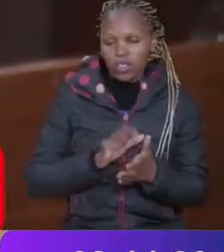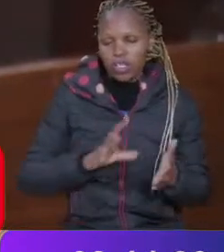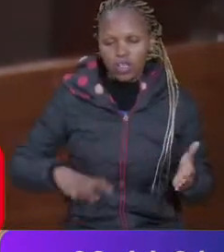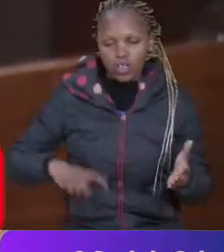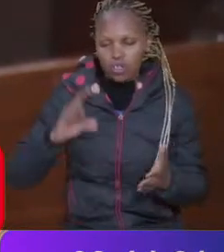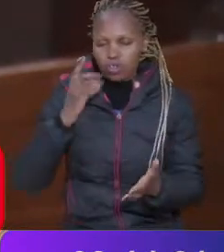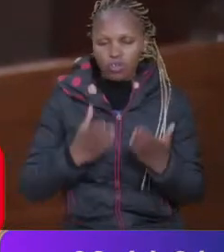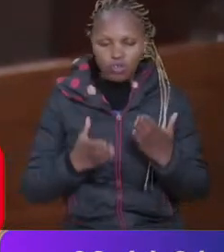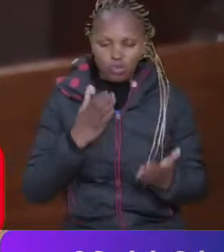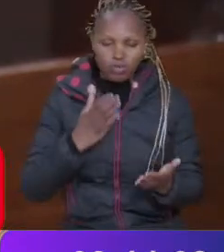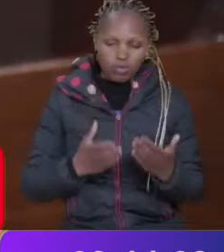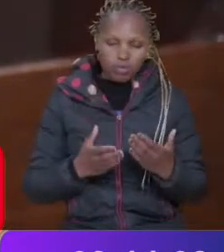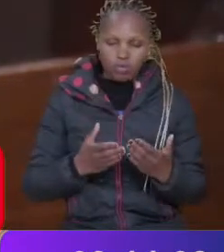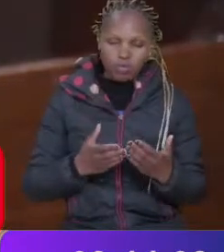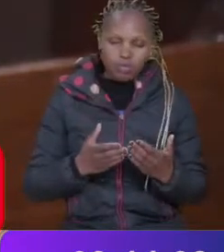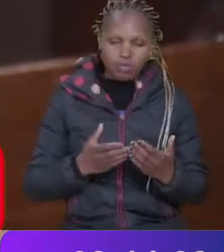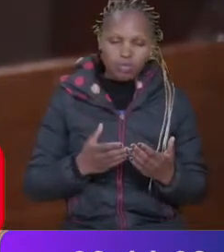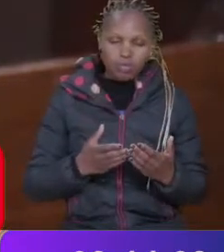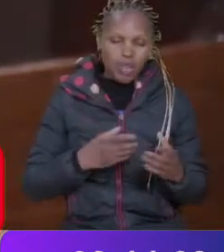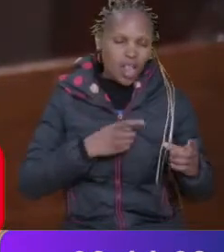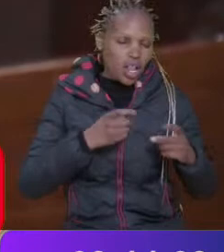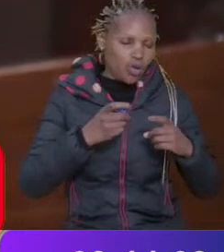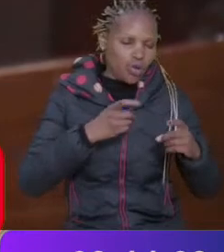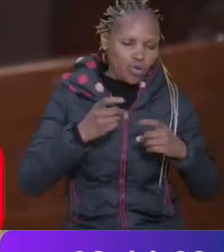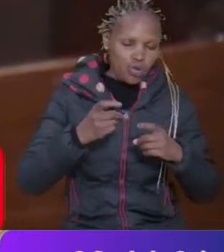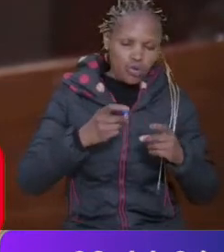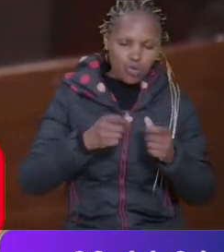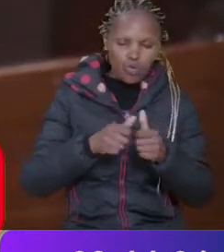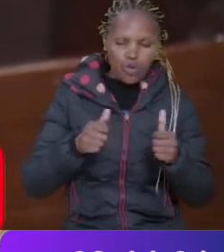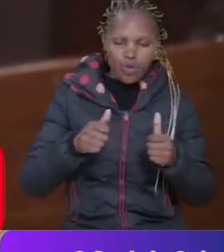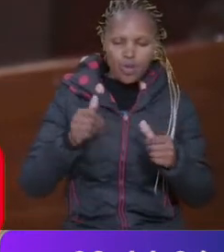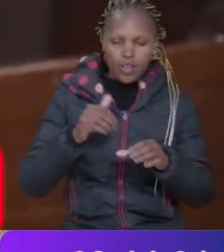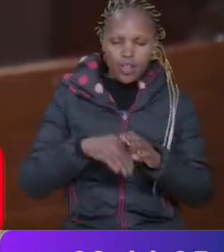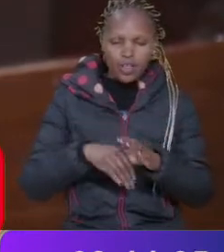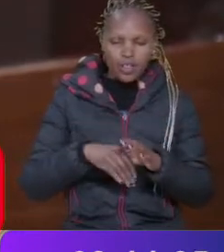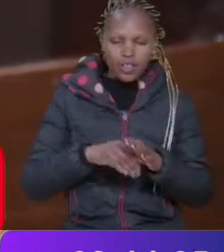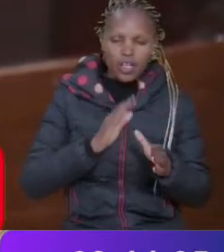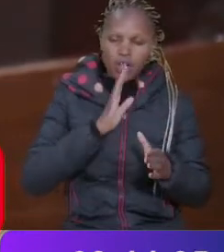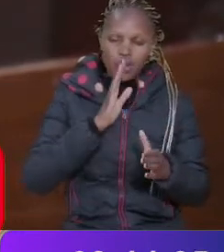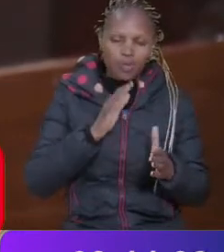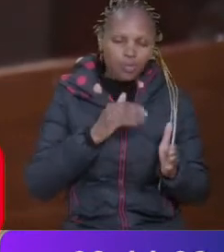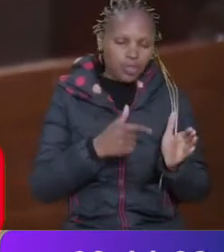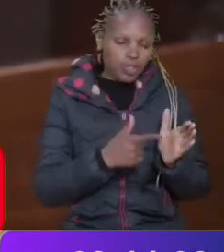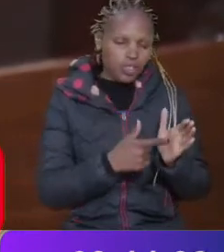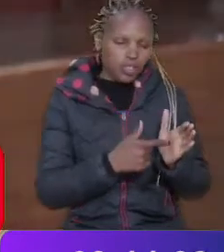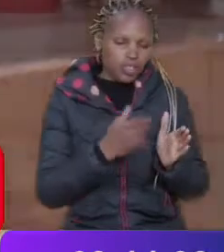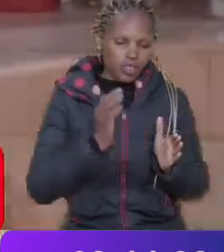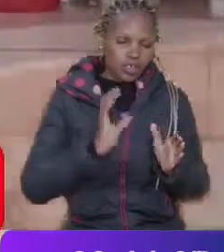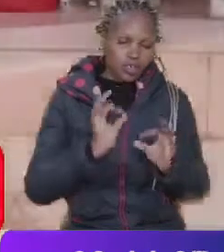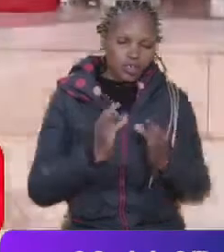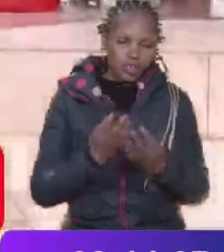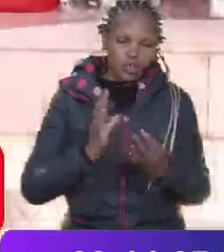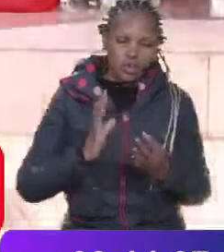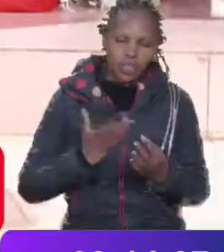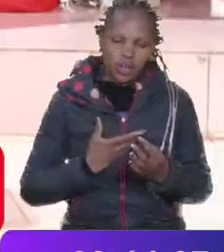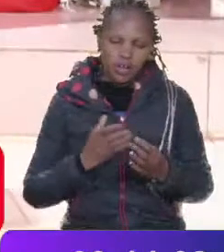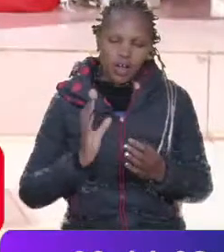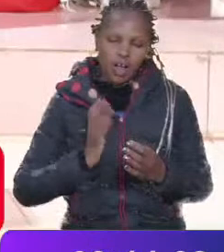take your rightful place in and be the center of our families, our